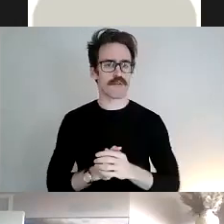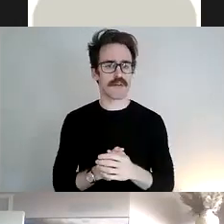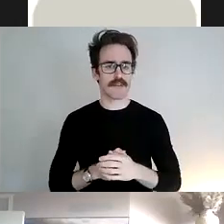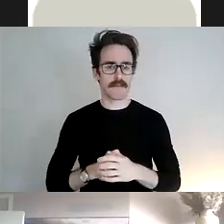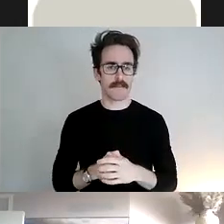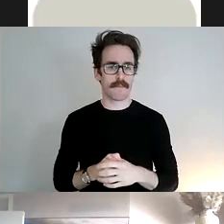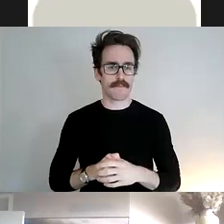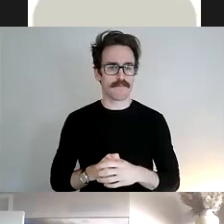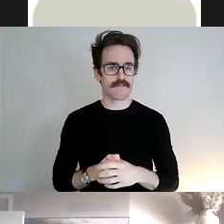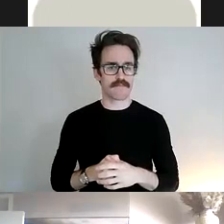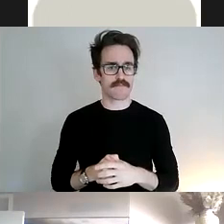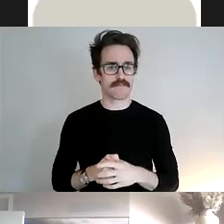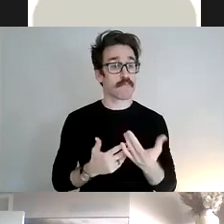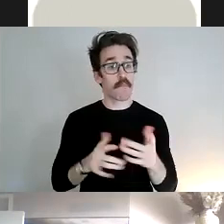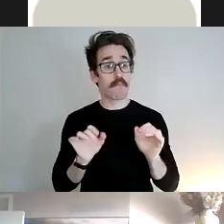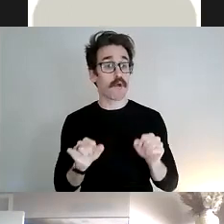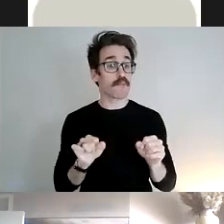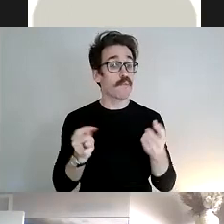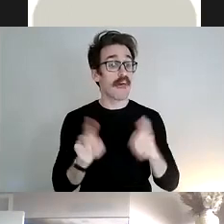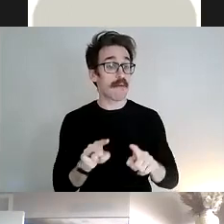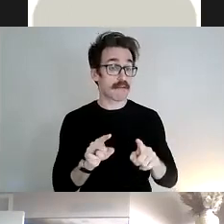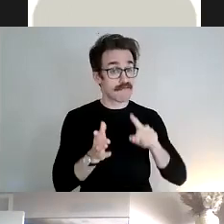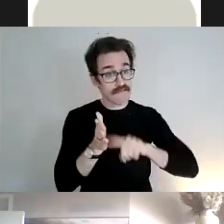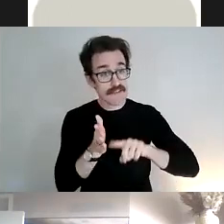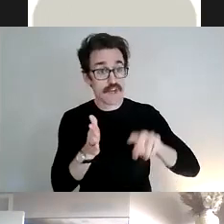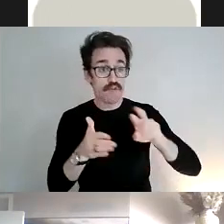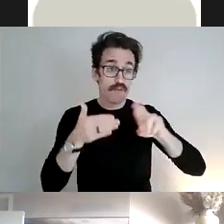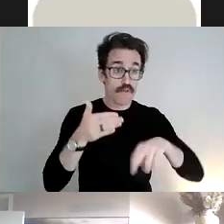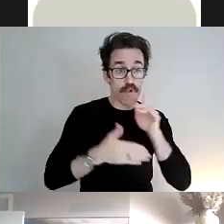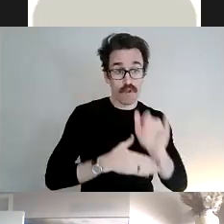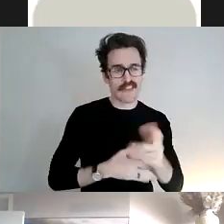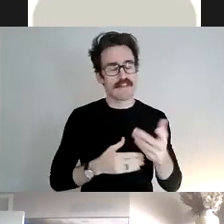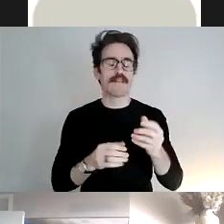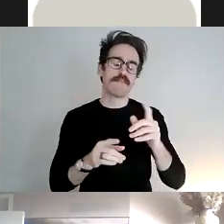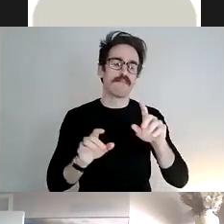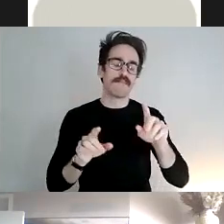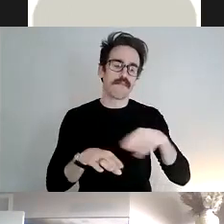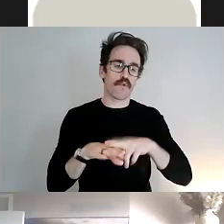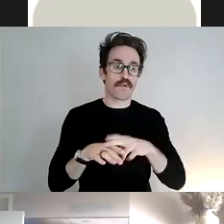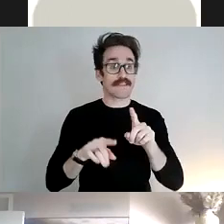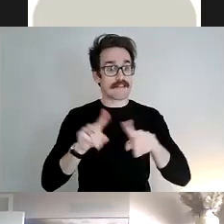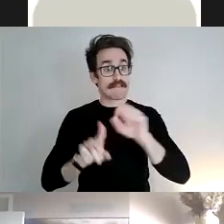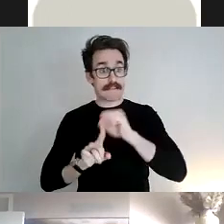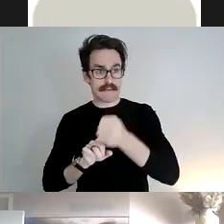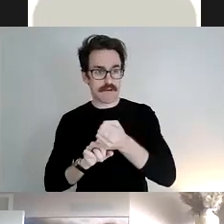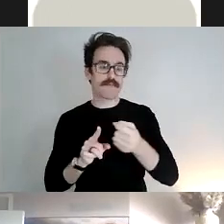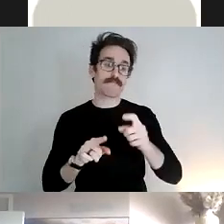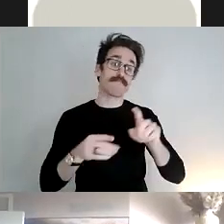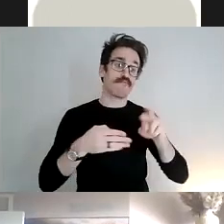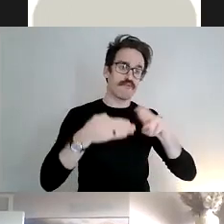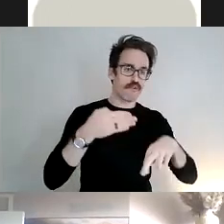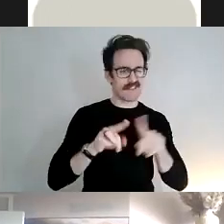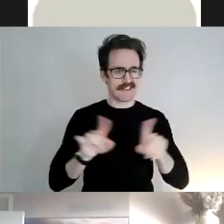investigation, possible outcomes of investigation. They will be obviously different based on the individual circumstances, and also to talk about